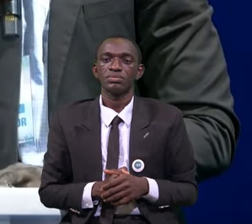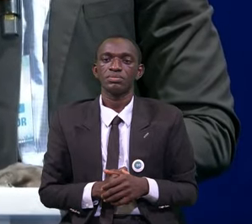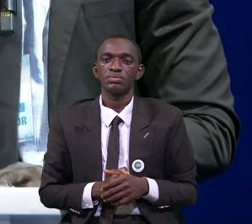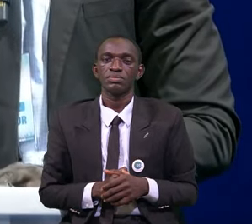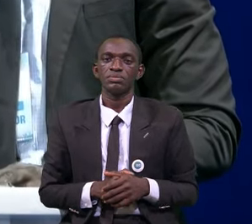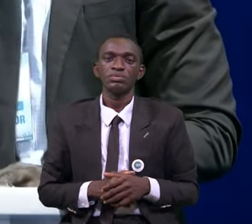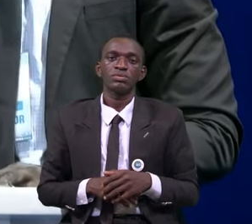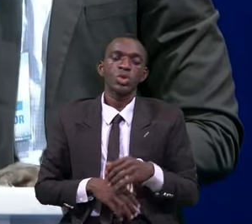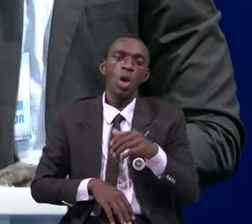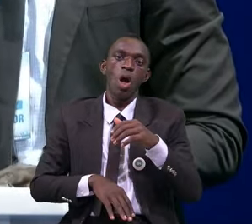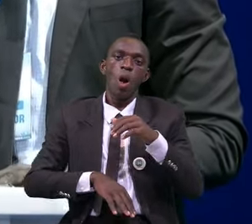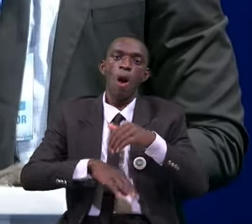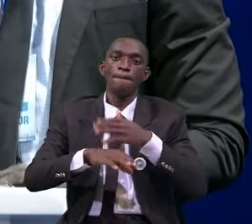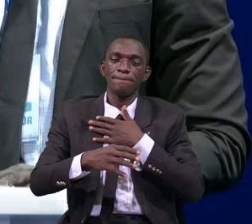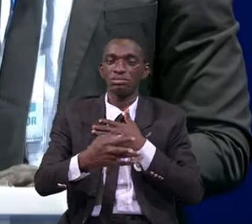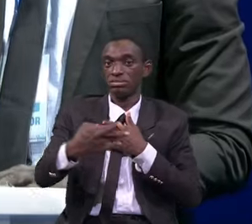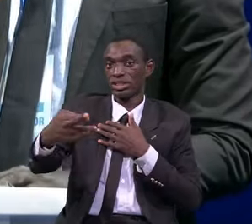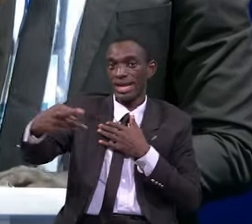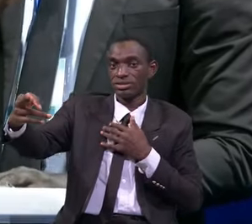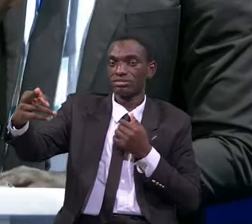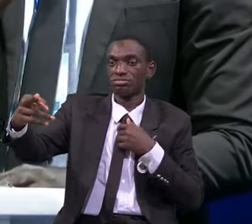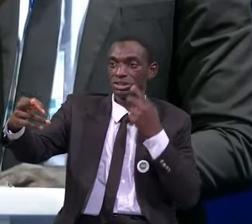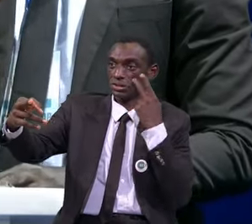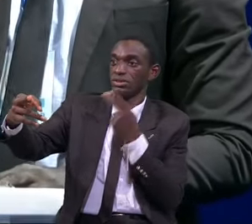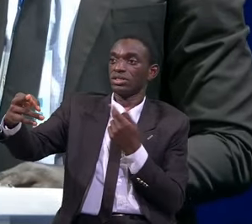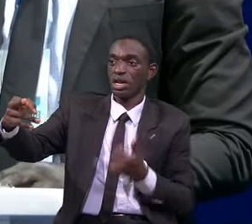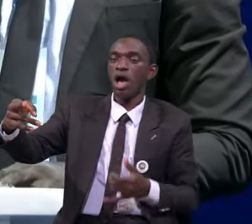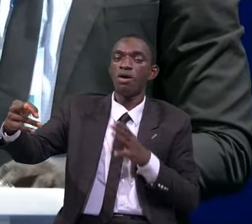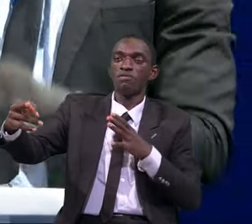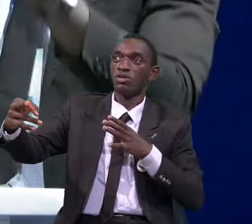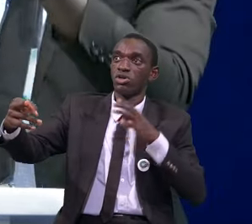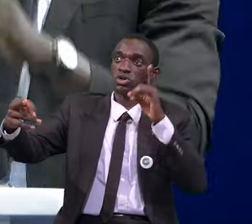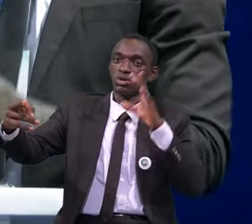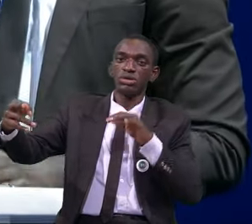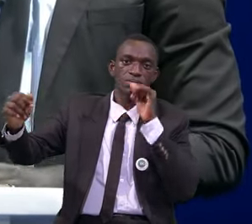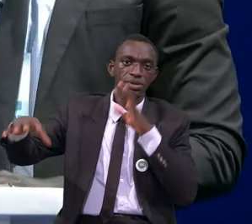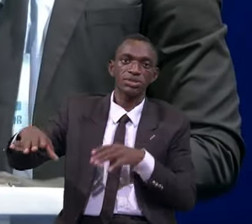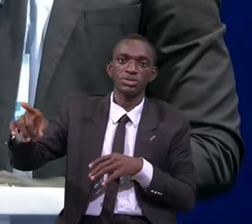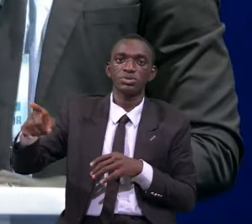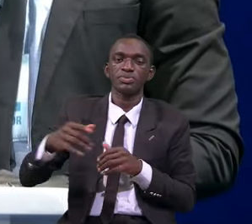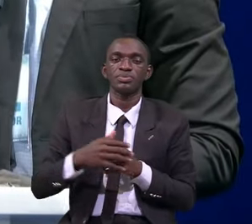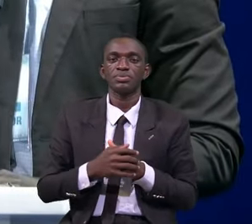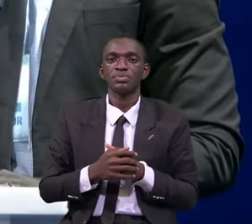On my right, yes, I can see that banner. God bless you. On my right. À droite.